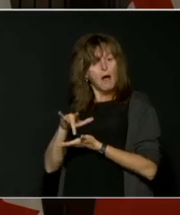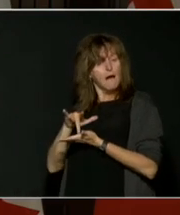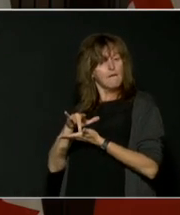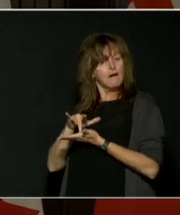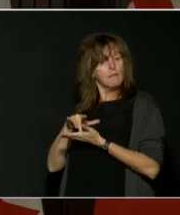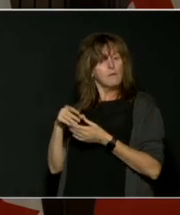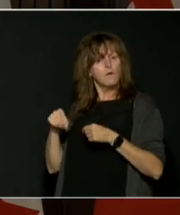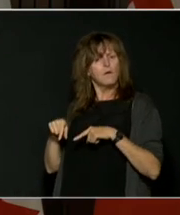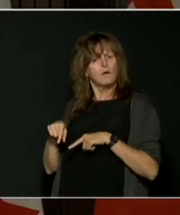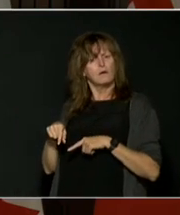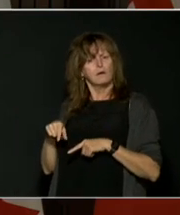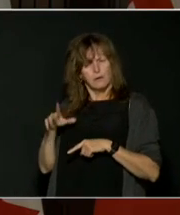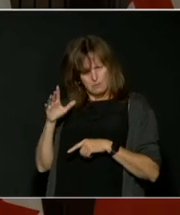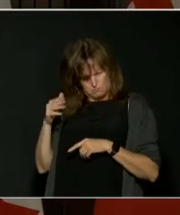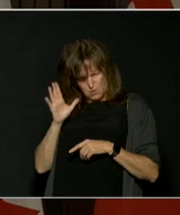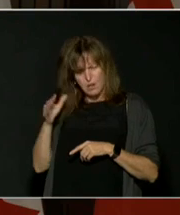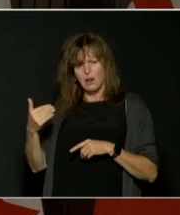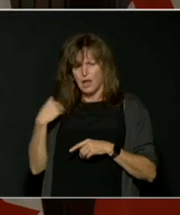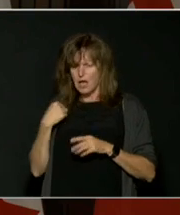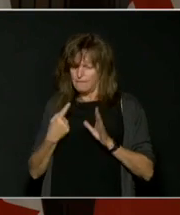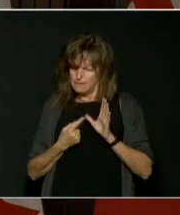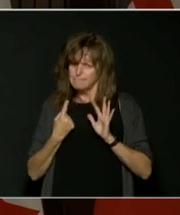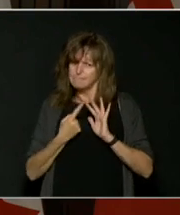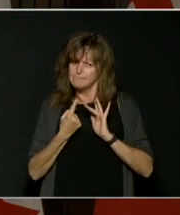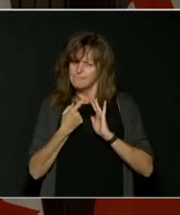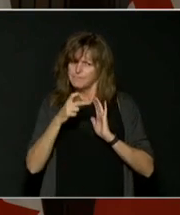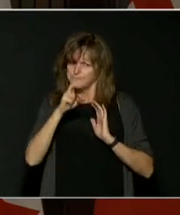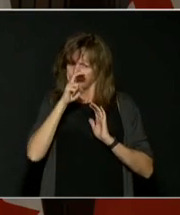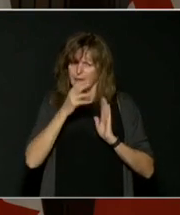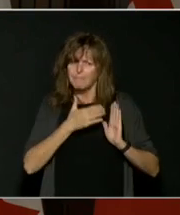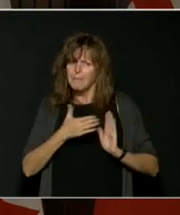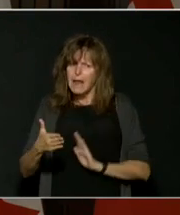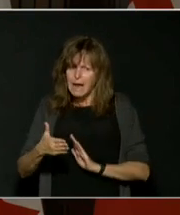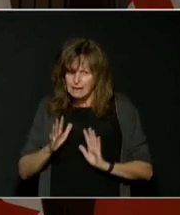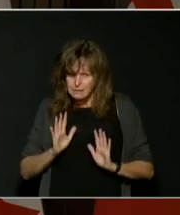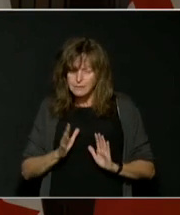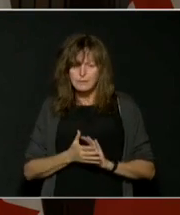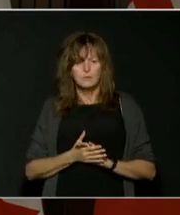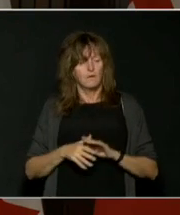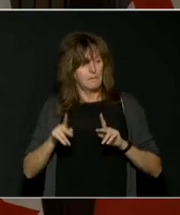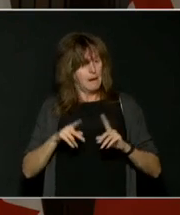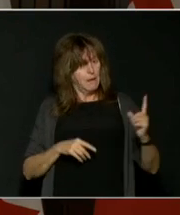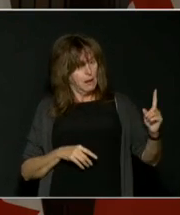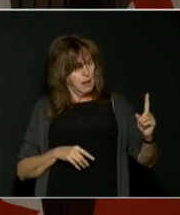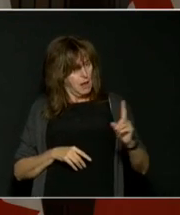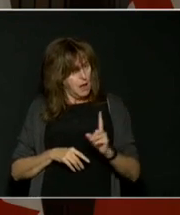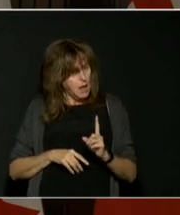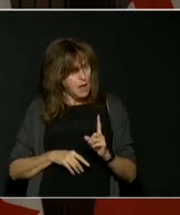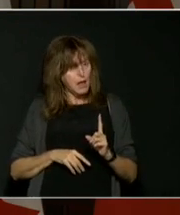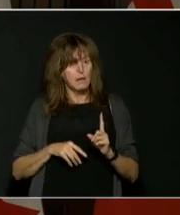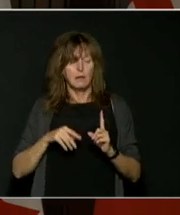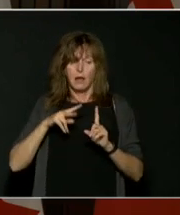health and safety plan so that those people coming for COVID testing will not be